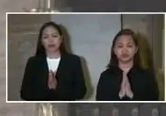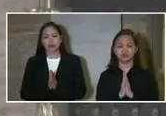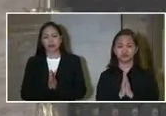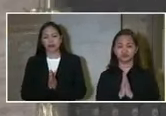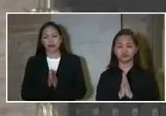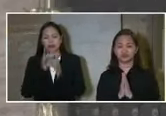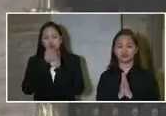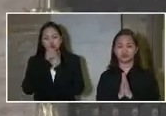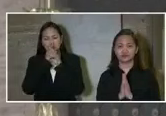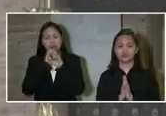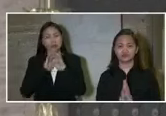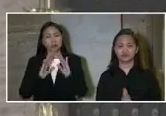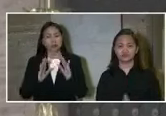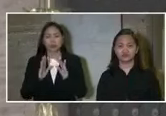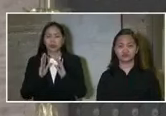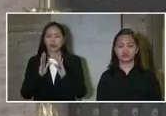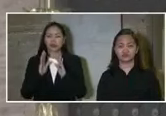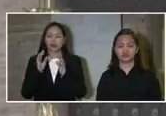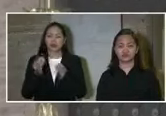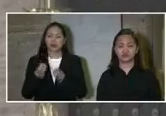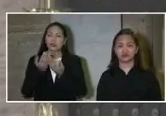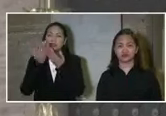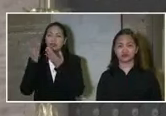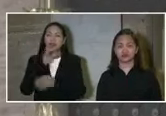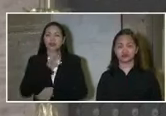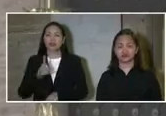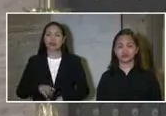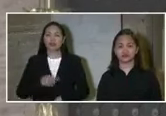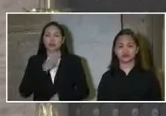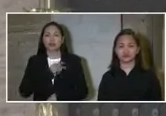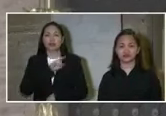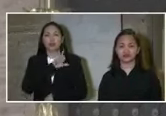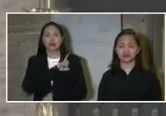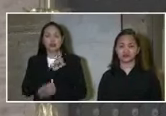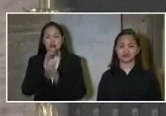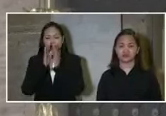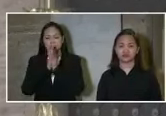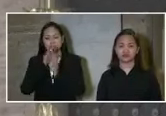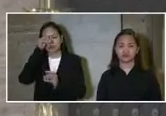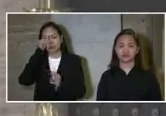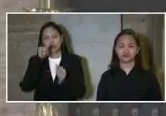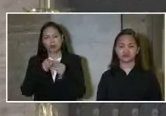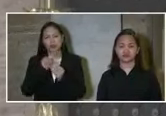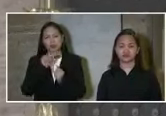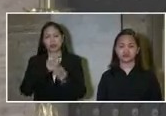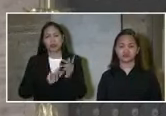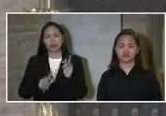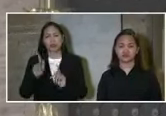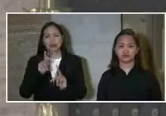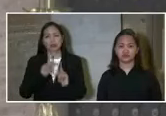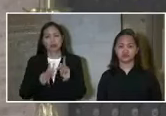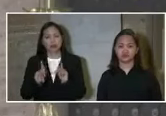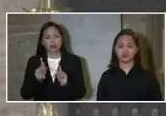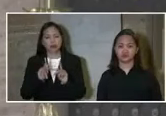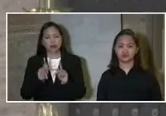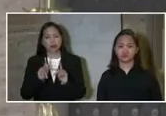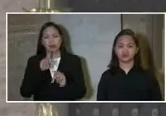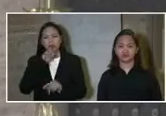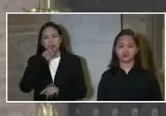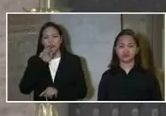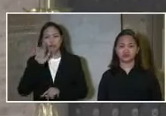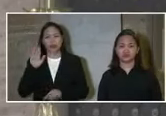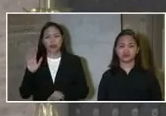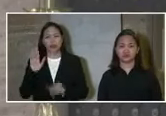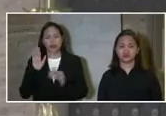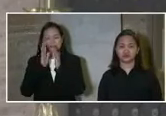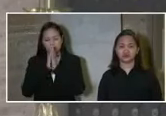In silence, we lift up to the Lord our personal intentions, remembering all the people whom we promised to pray